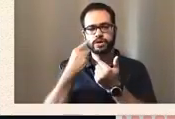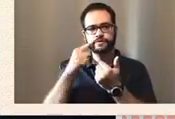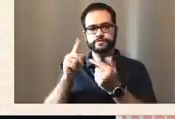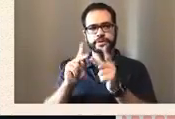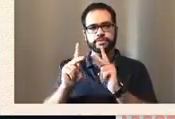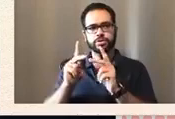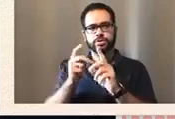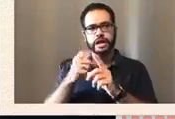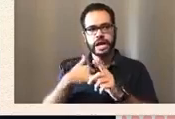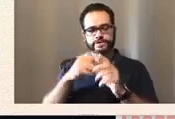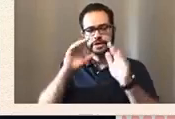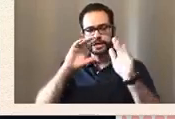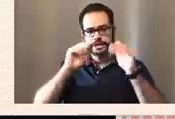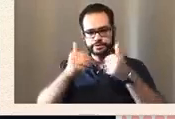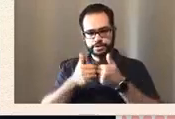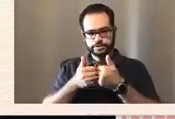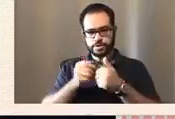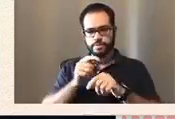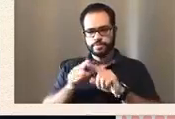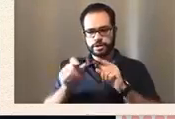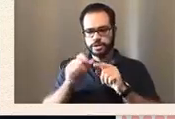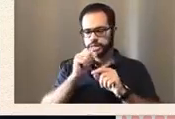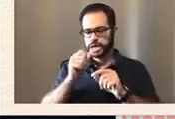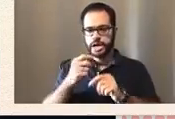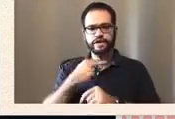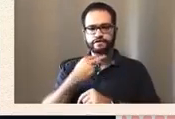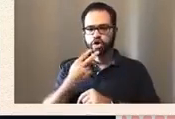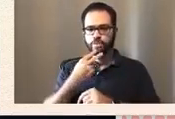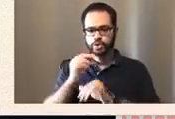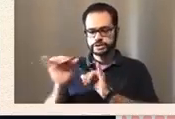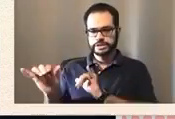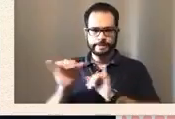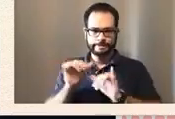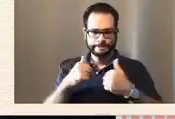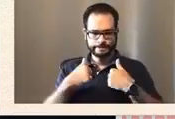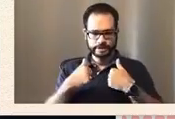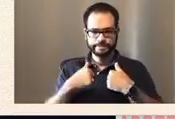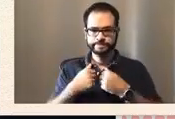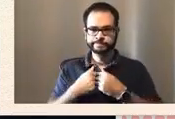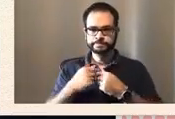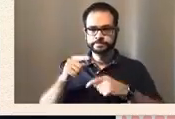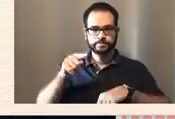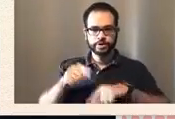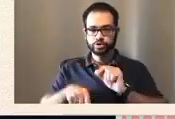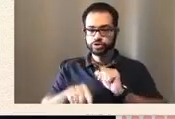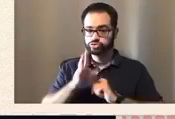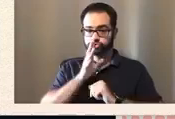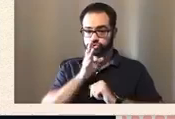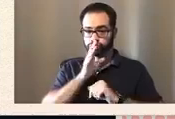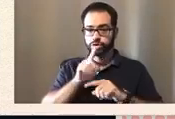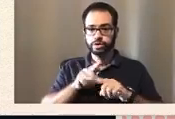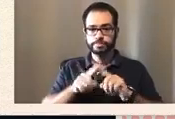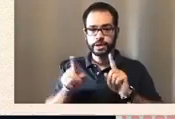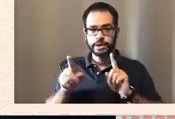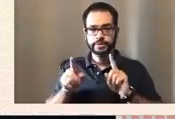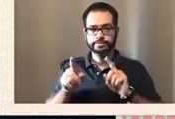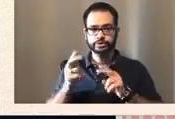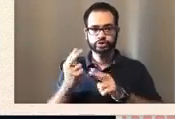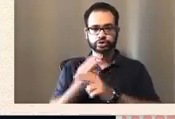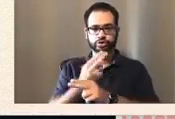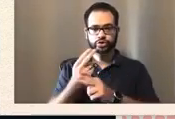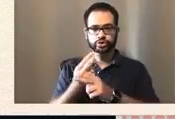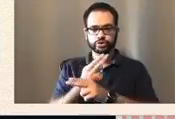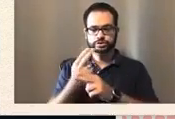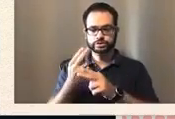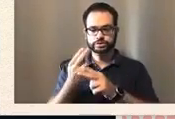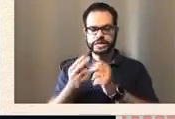not as verbal as I was, who couldn't even talk, but used assistive technology and